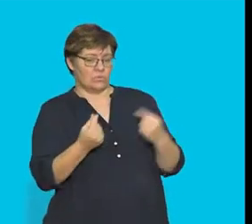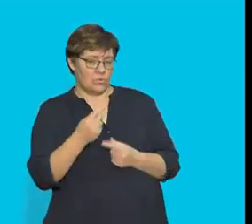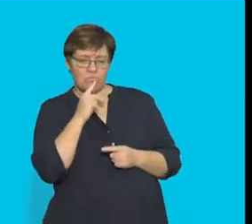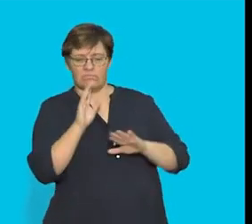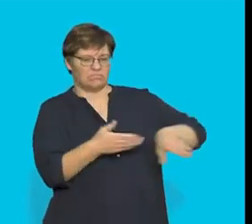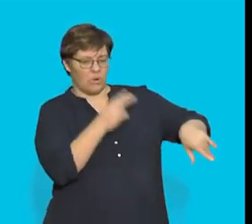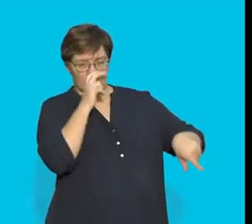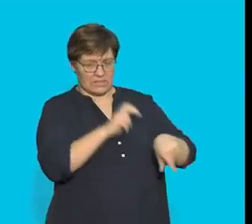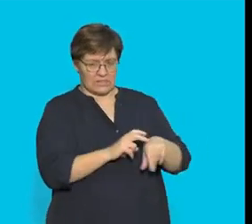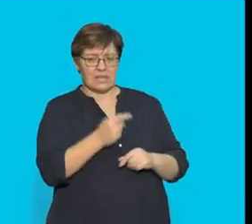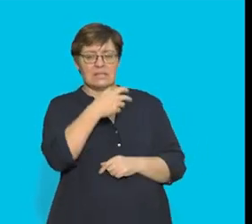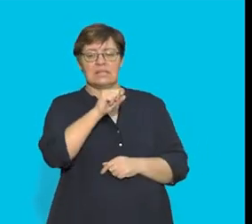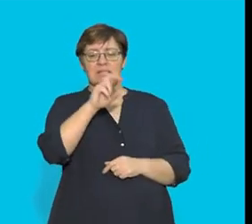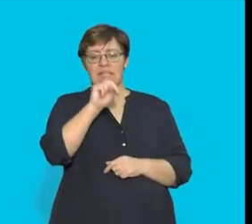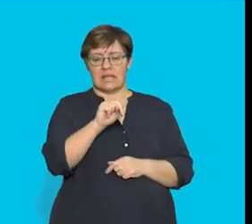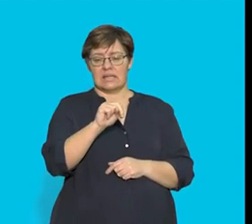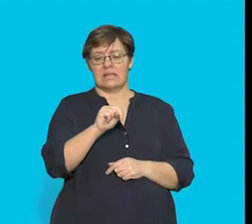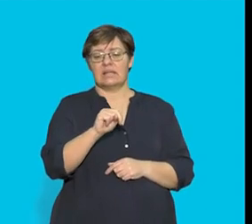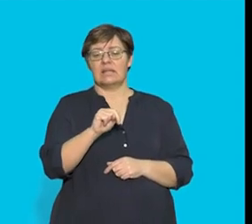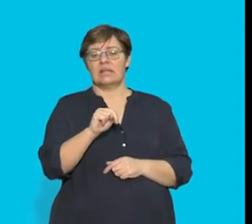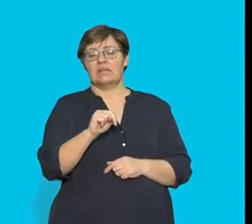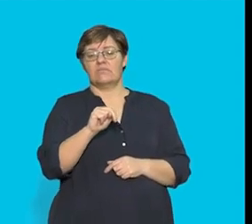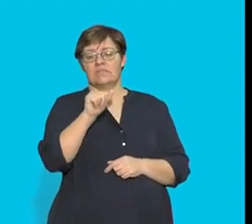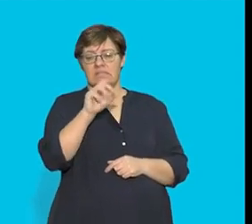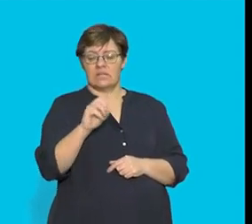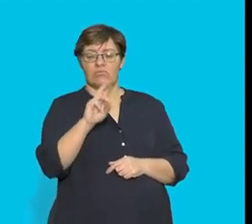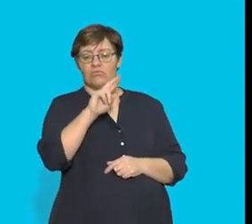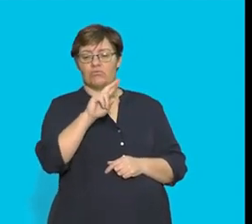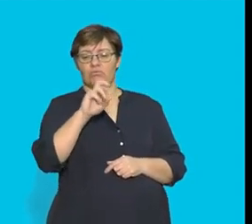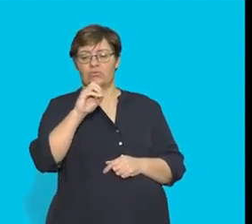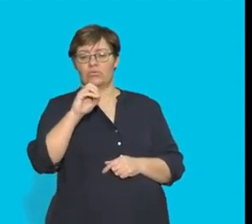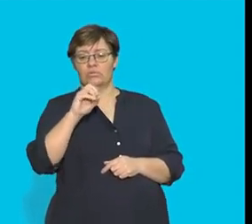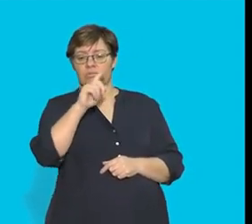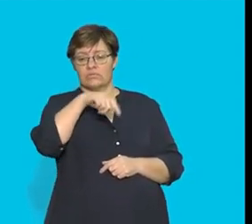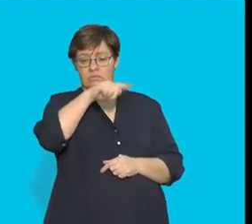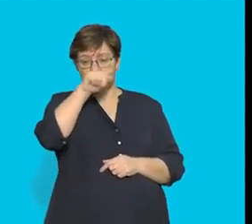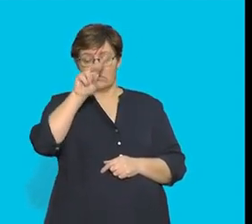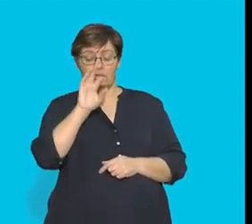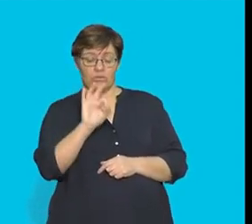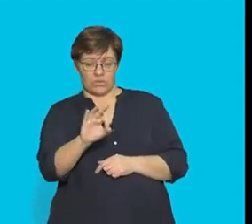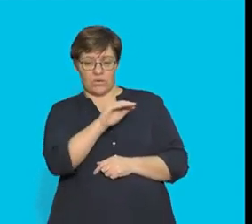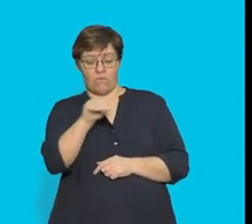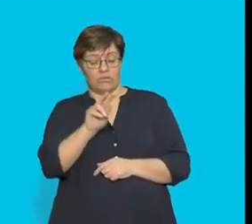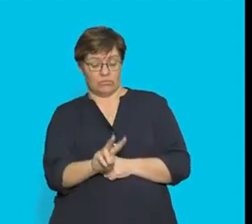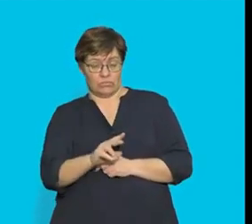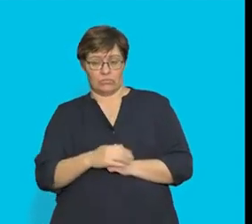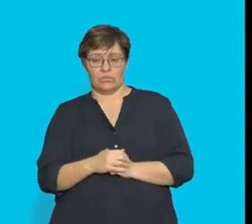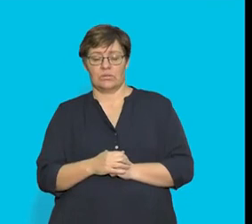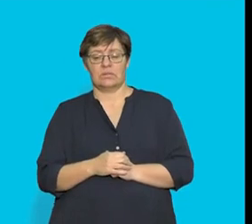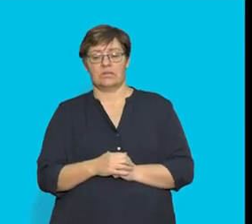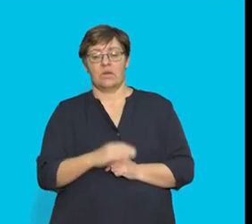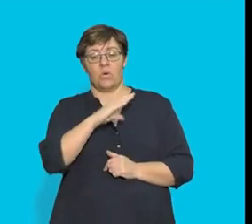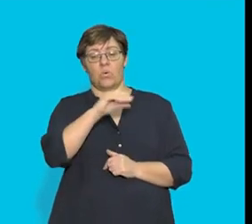angles to do it, so we don't need a calculator. So sine of 60 is root 3 over 2. Again, root 3 over